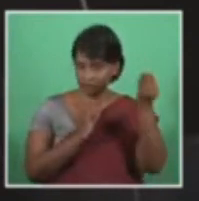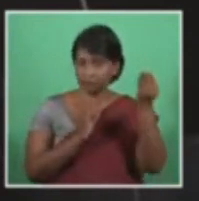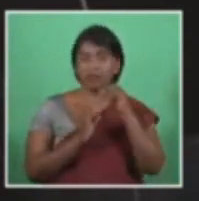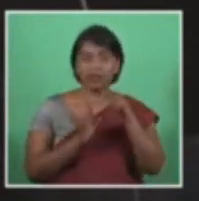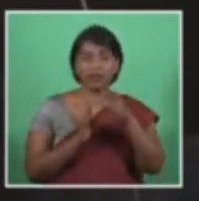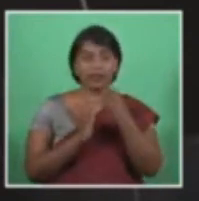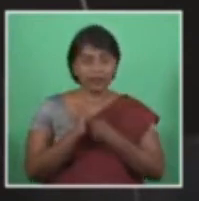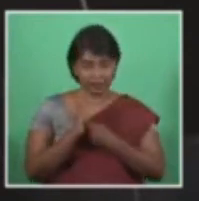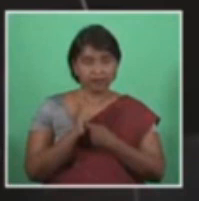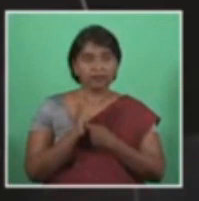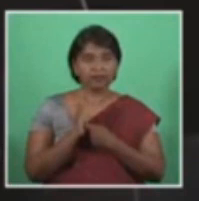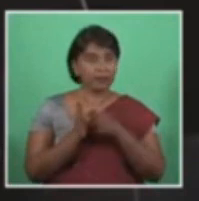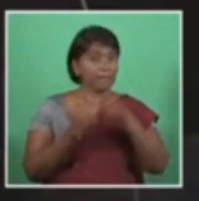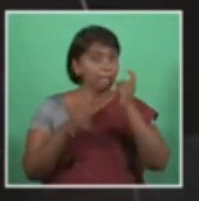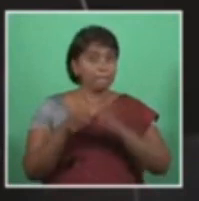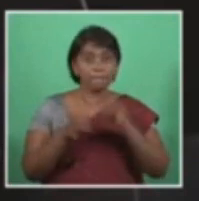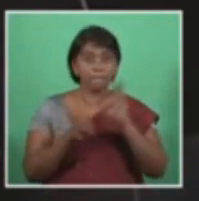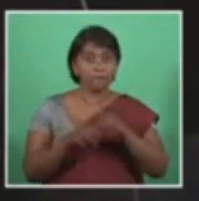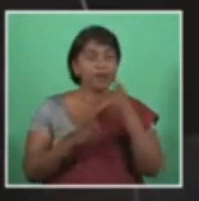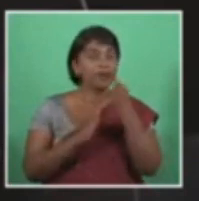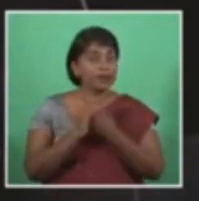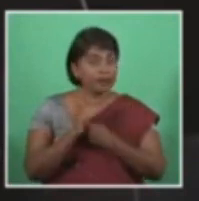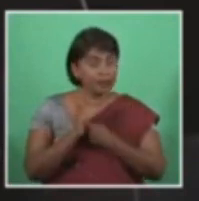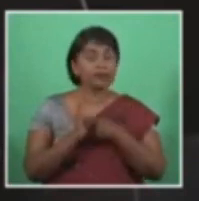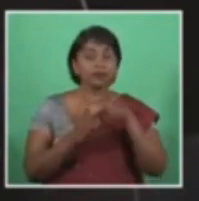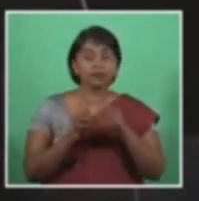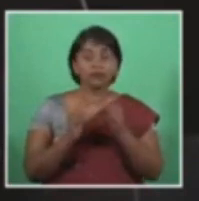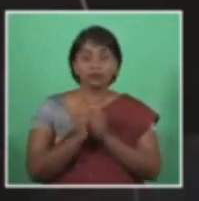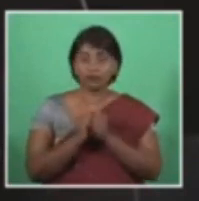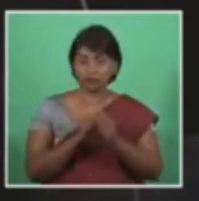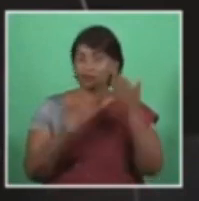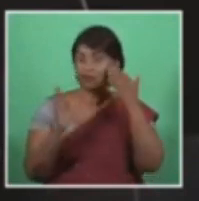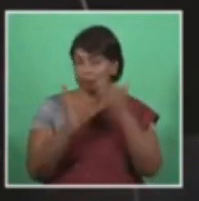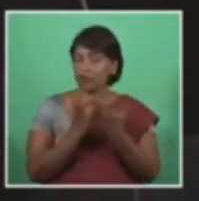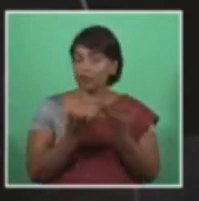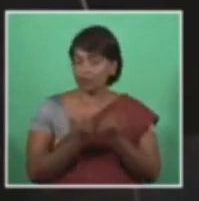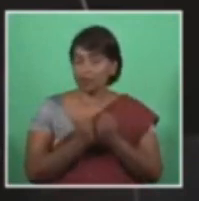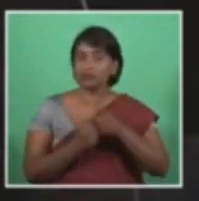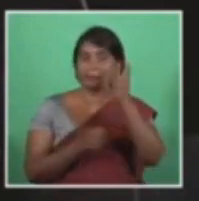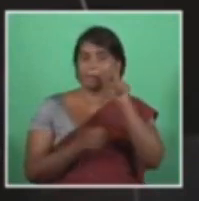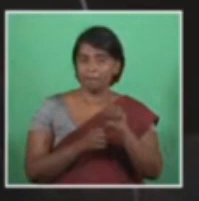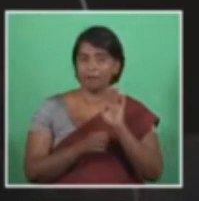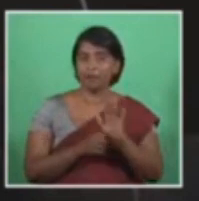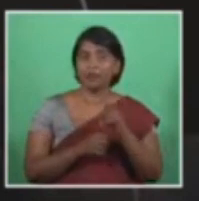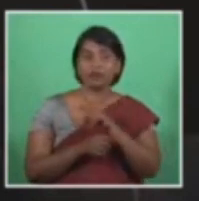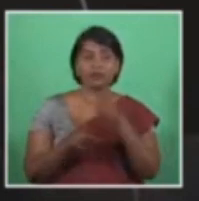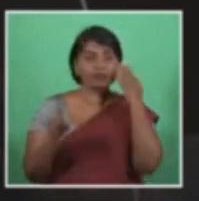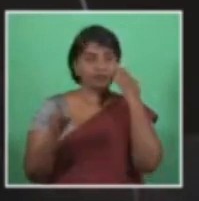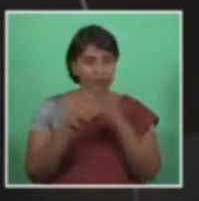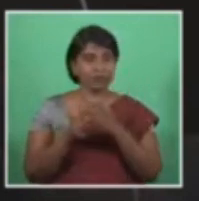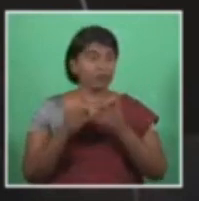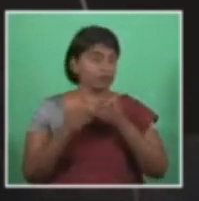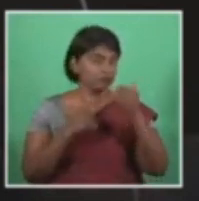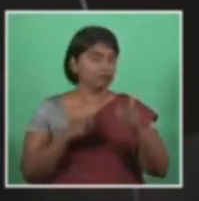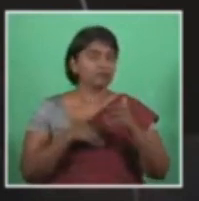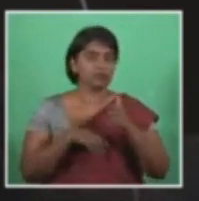neethiye tiyenama prashnayak nevey. Mekata neethiya saha ara punitive approach ekak ganna ekamai prashne. Eka sandaha apita mita